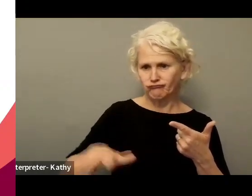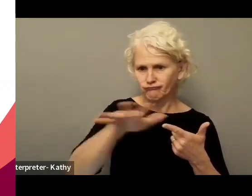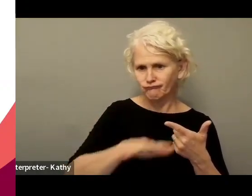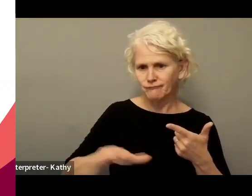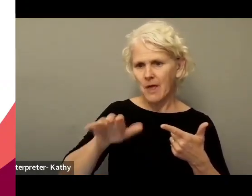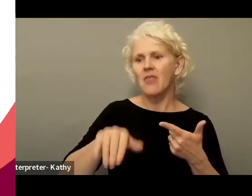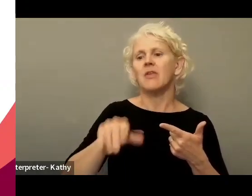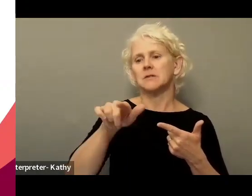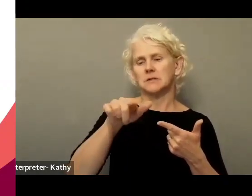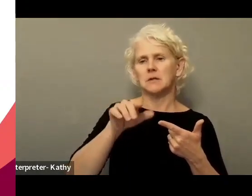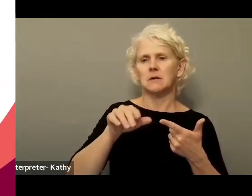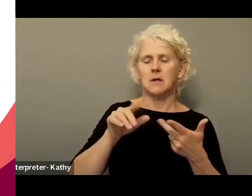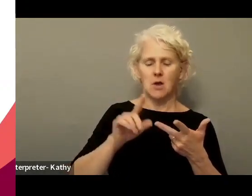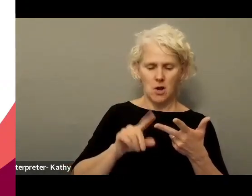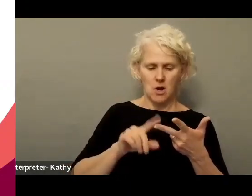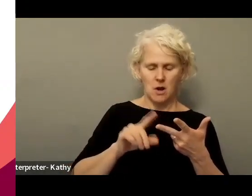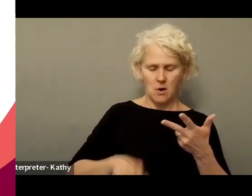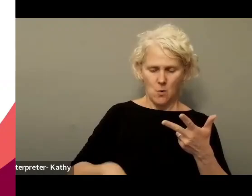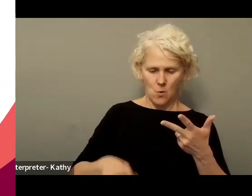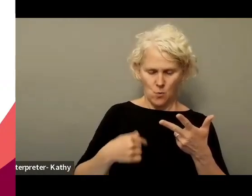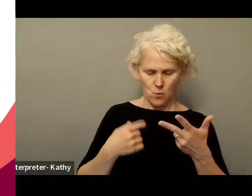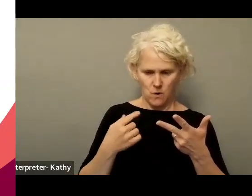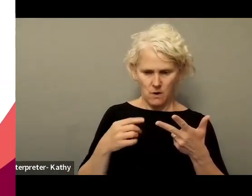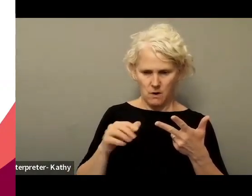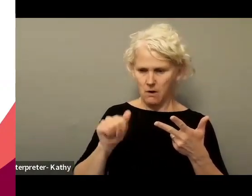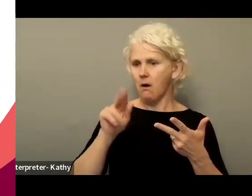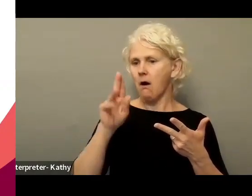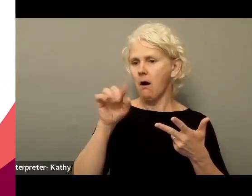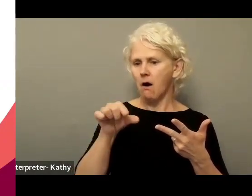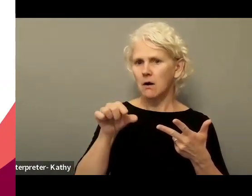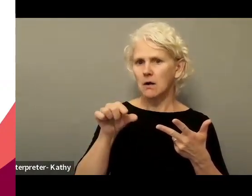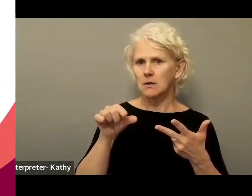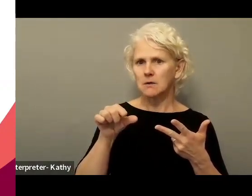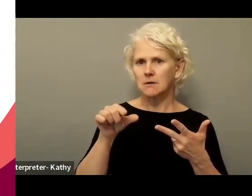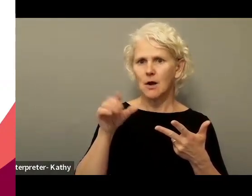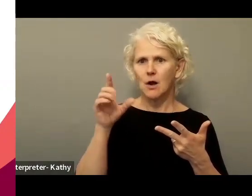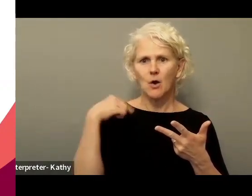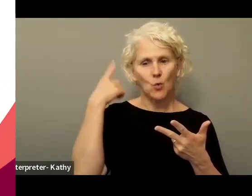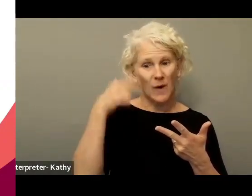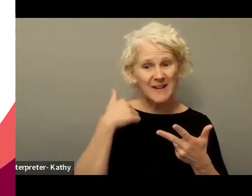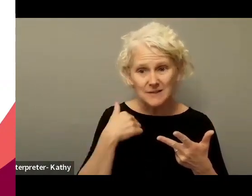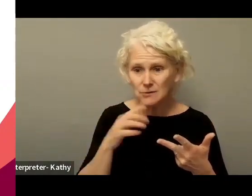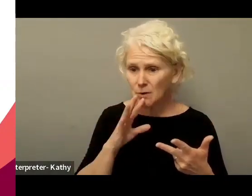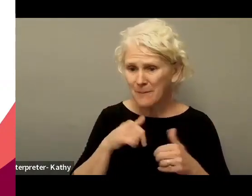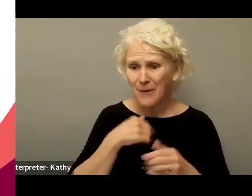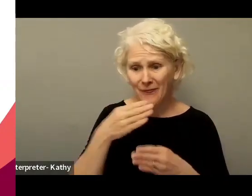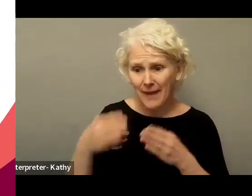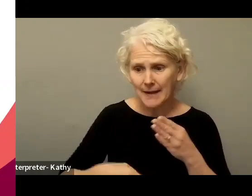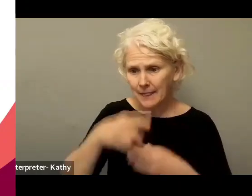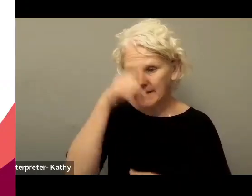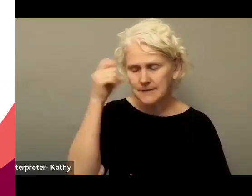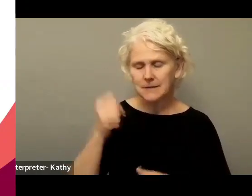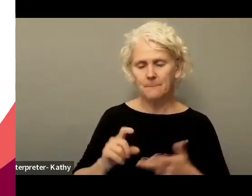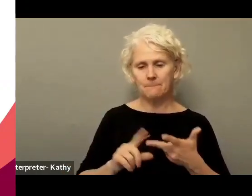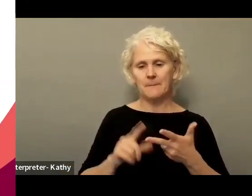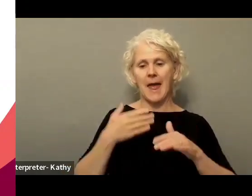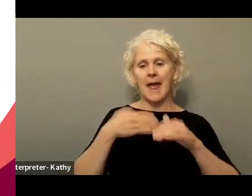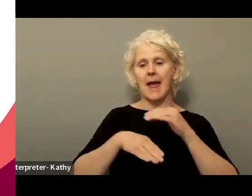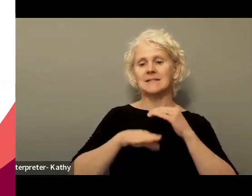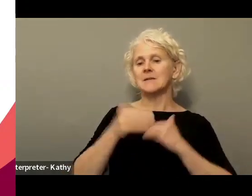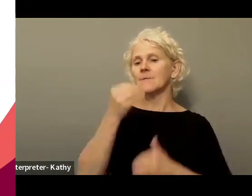Arrowhead. And lastly, we've got one coming up in August. Oh, it's crazy. We're already talking about the end of summer on accessing